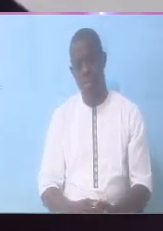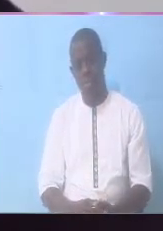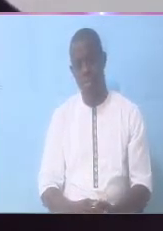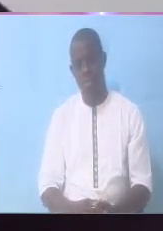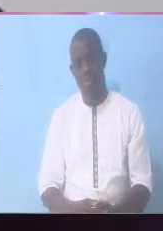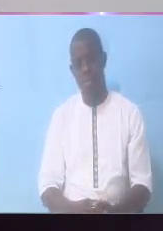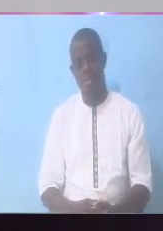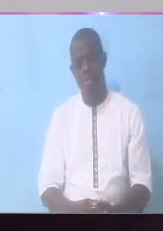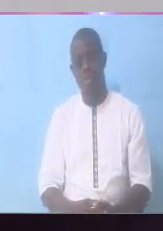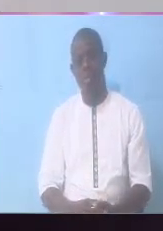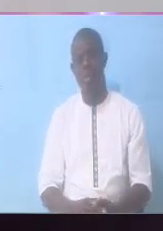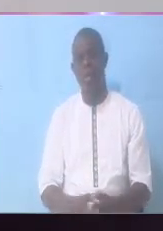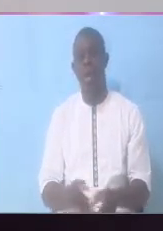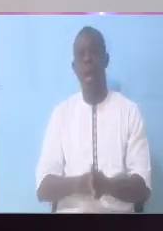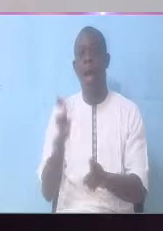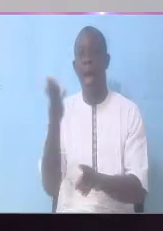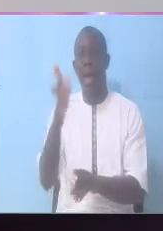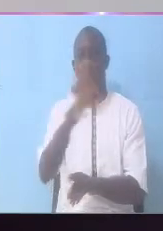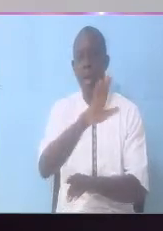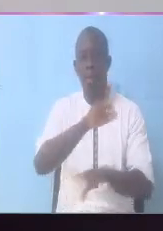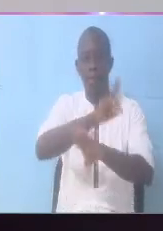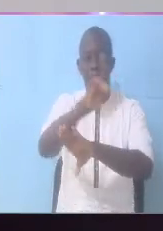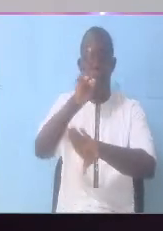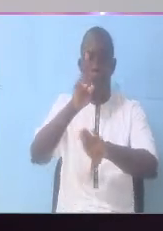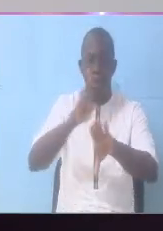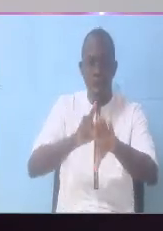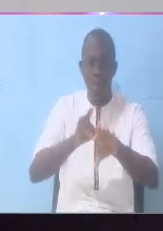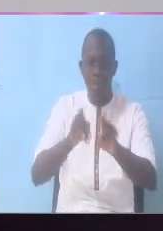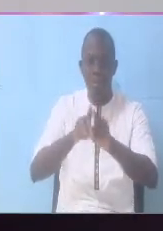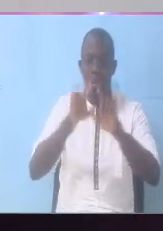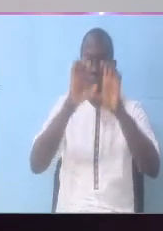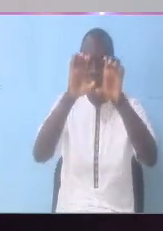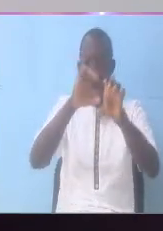Wherever in which is he or she will come.